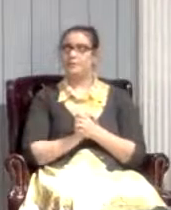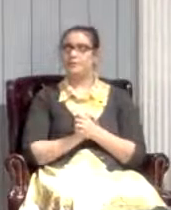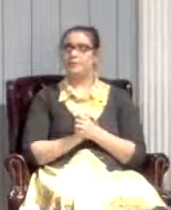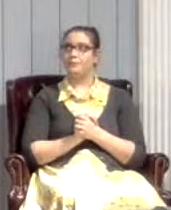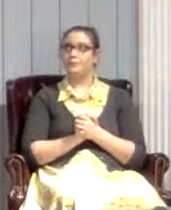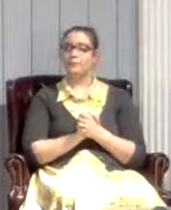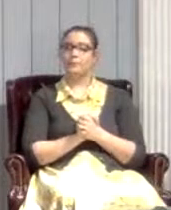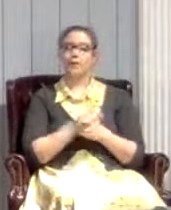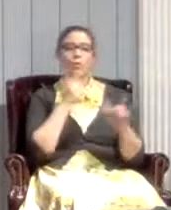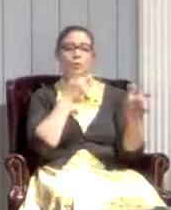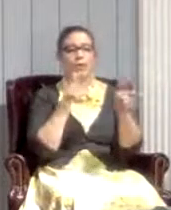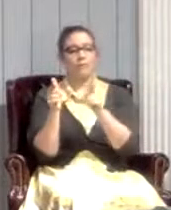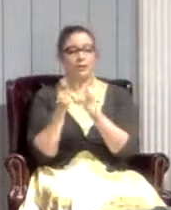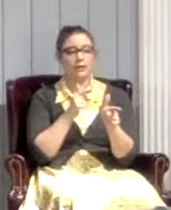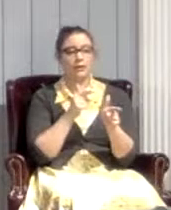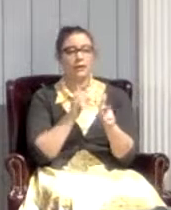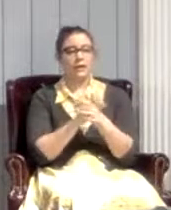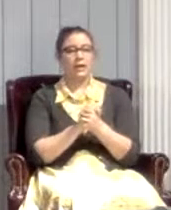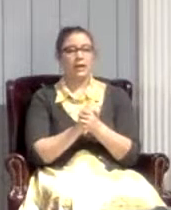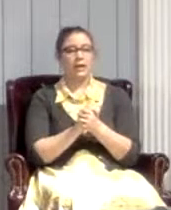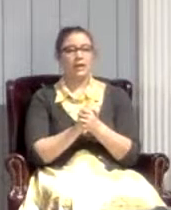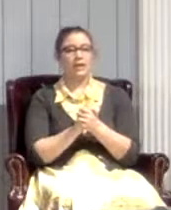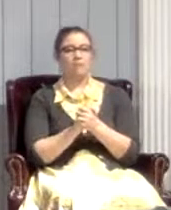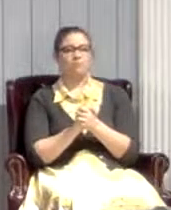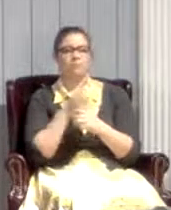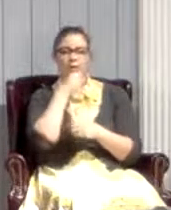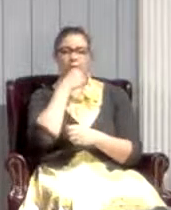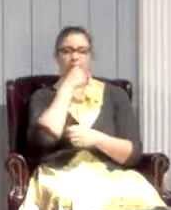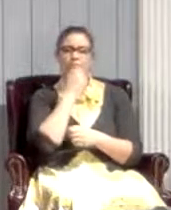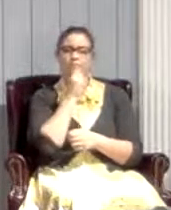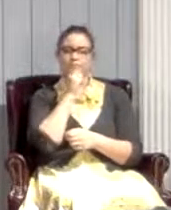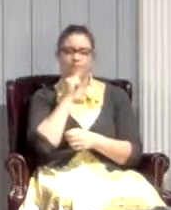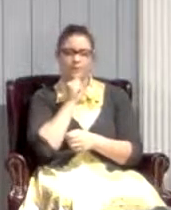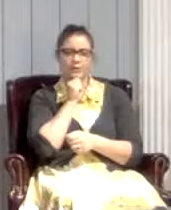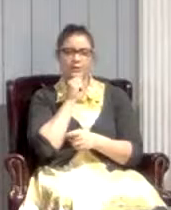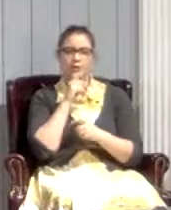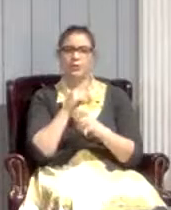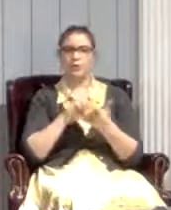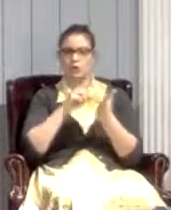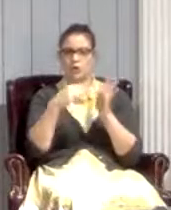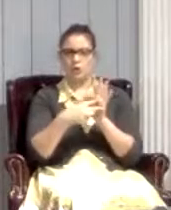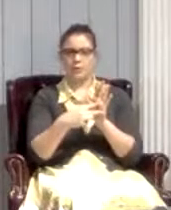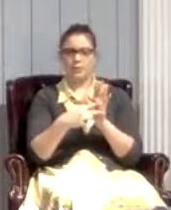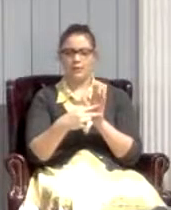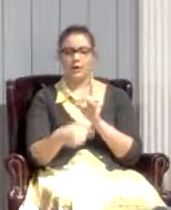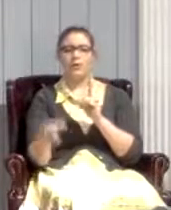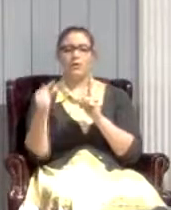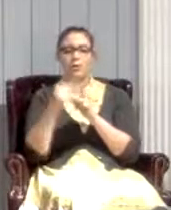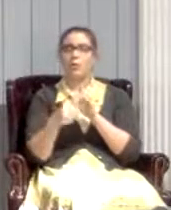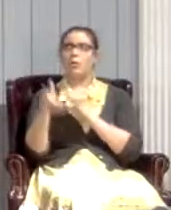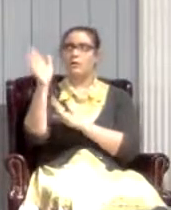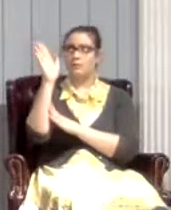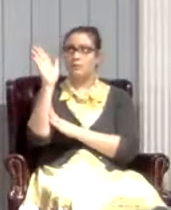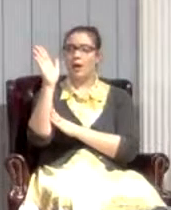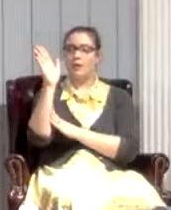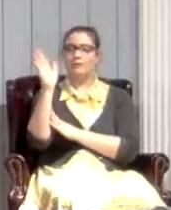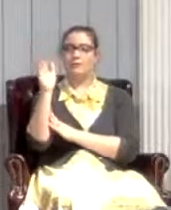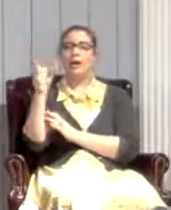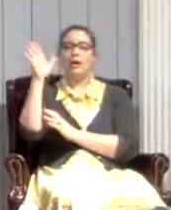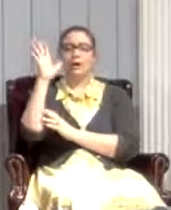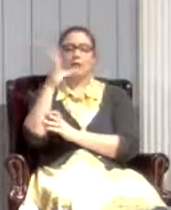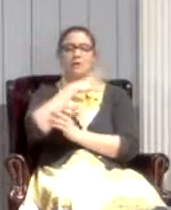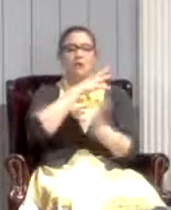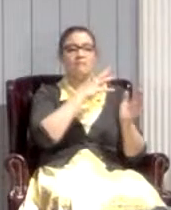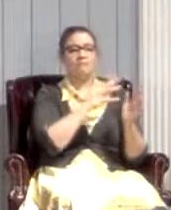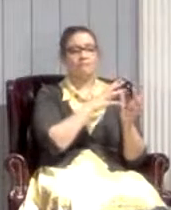So the weapons is a pretty serious term, and what I think it tells us is that the Word of God takes troublemakers